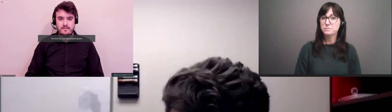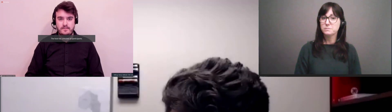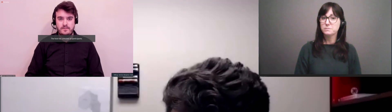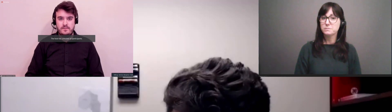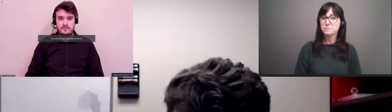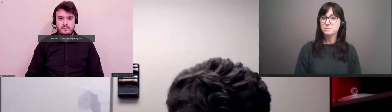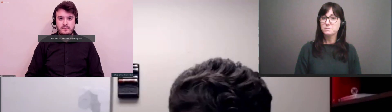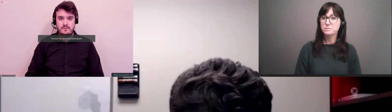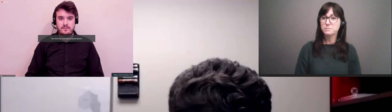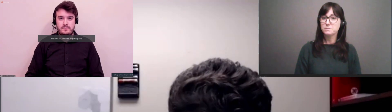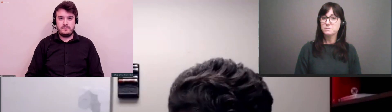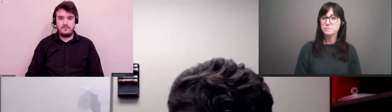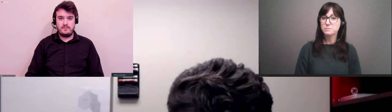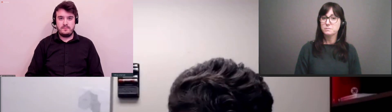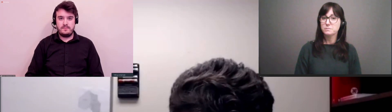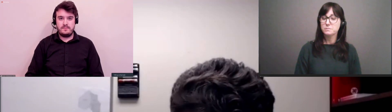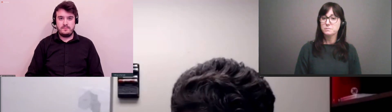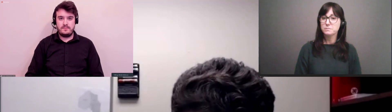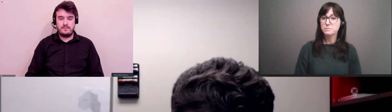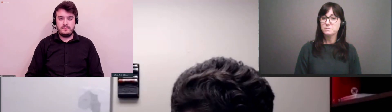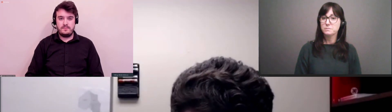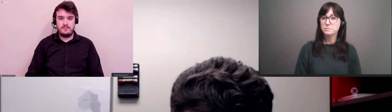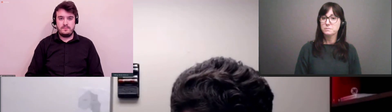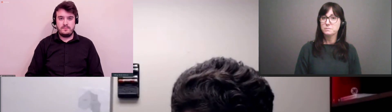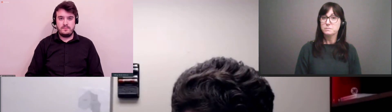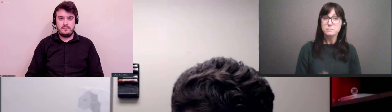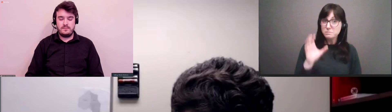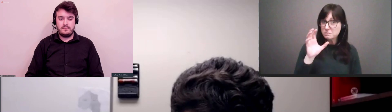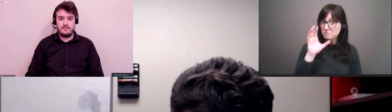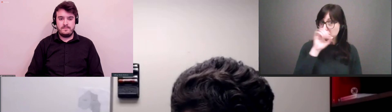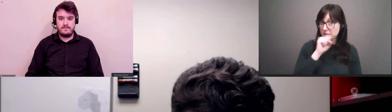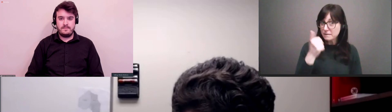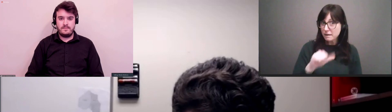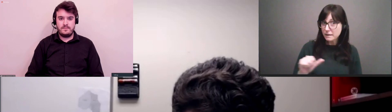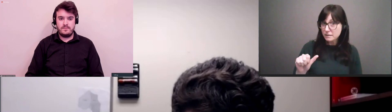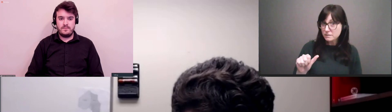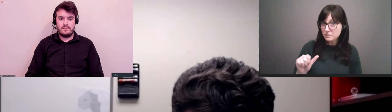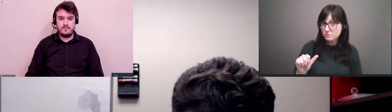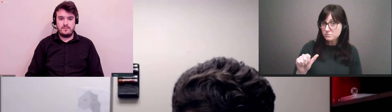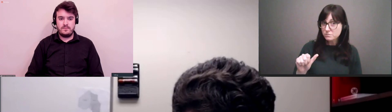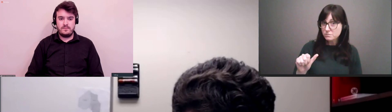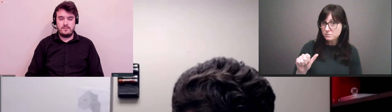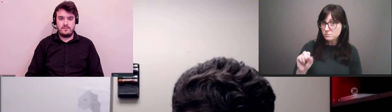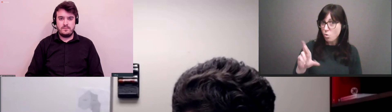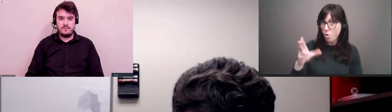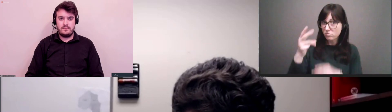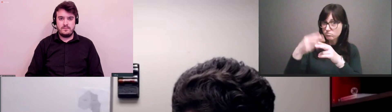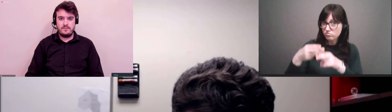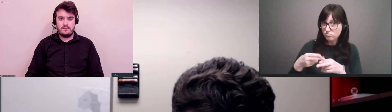It's not mandatory. Did I miss anyone on that list?